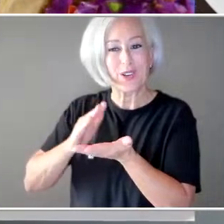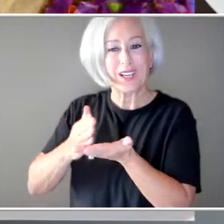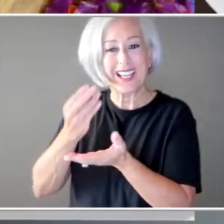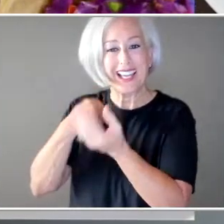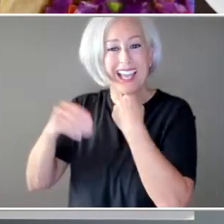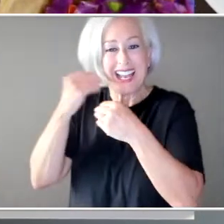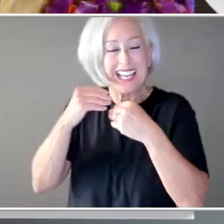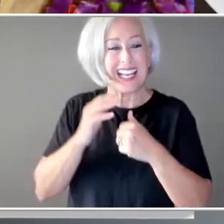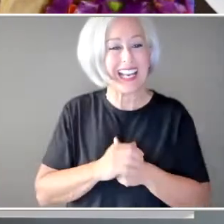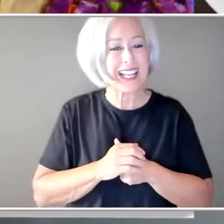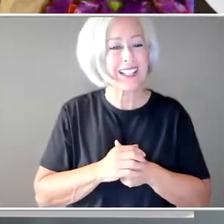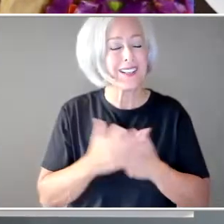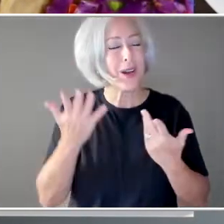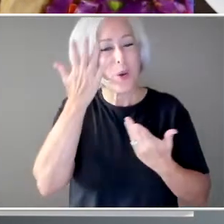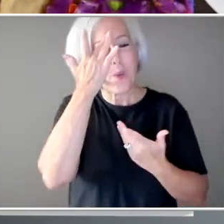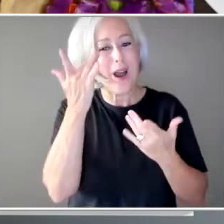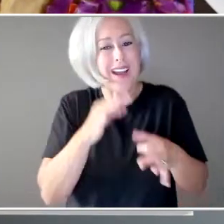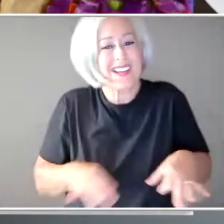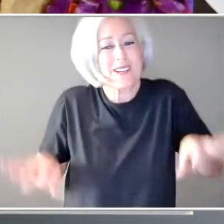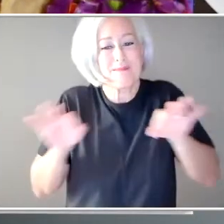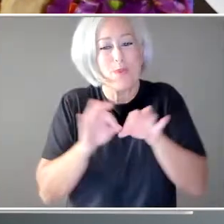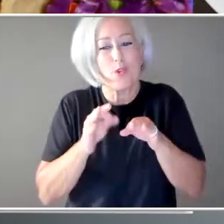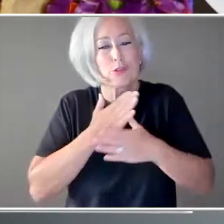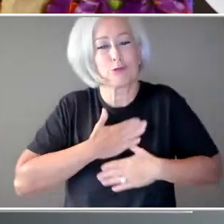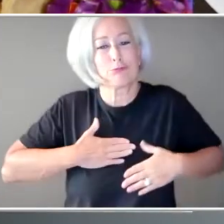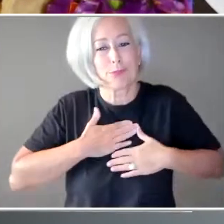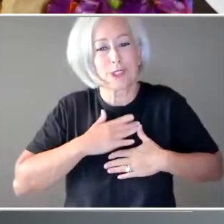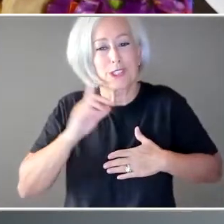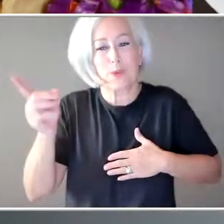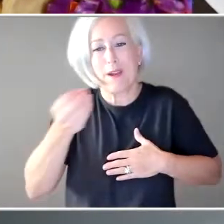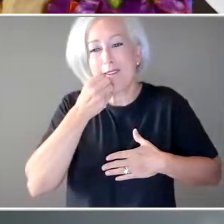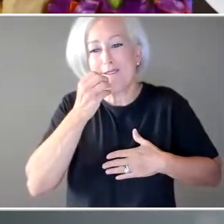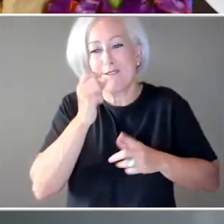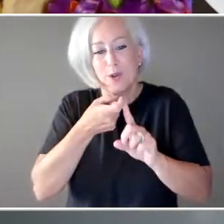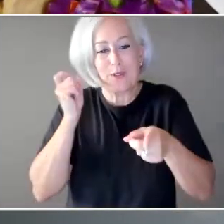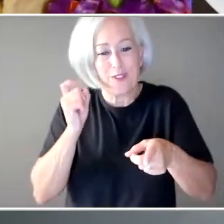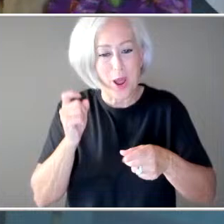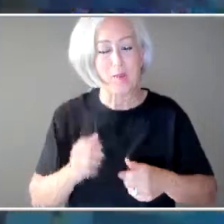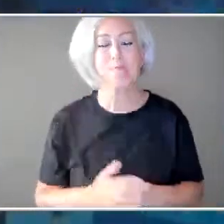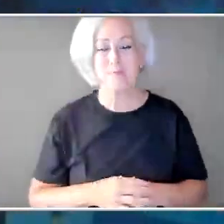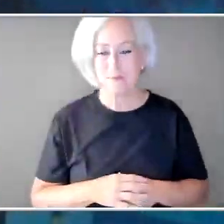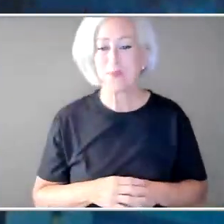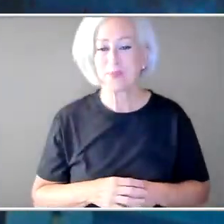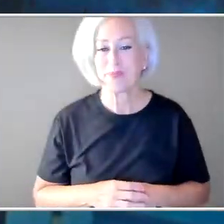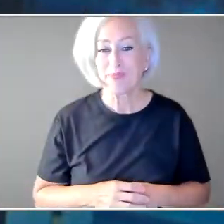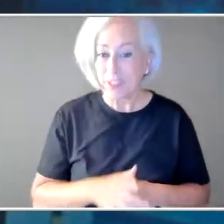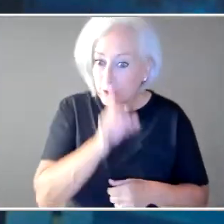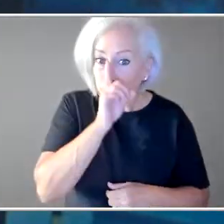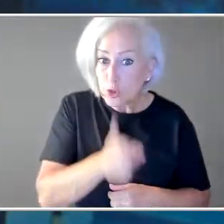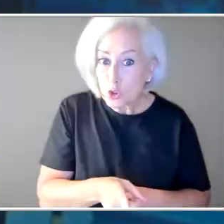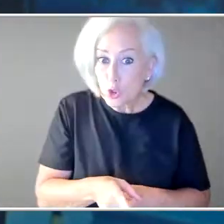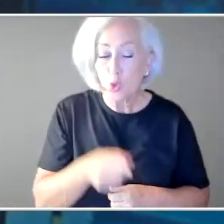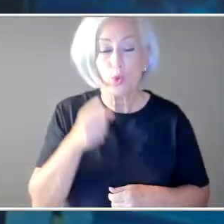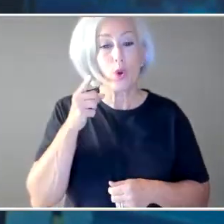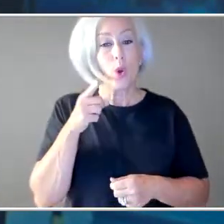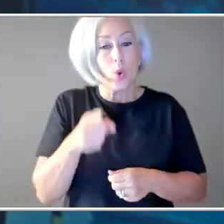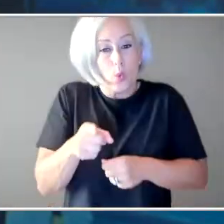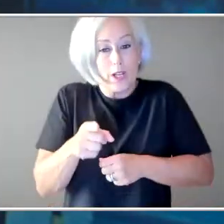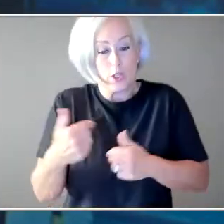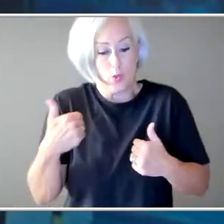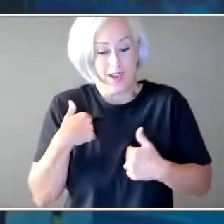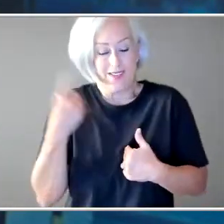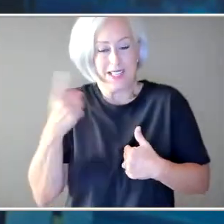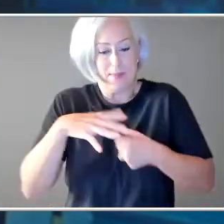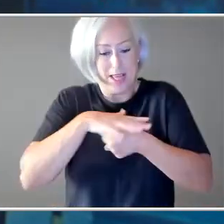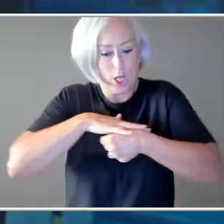and appreciate where their food comes from? It's true. I think it's when you get something that is local, that is fresh, that is